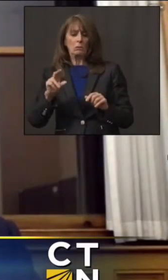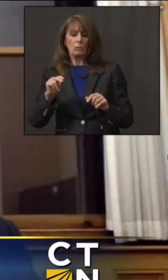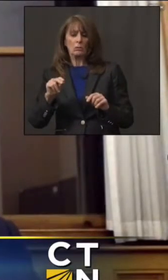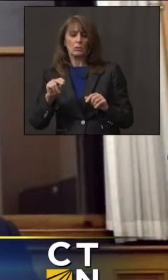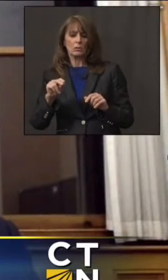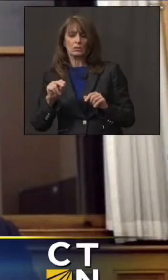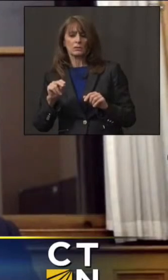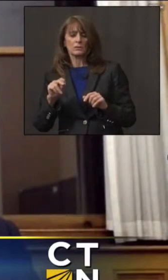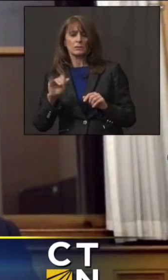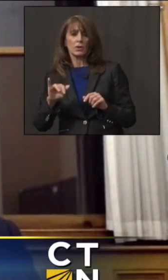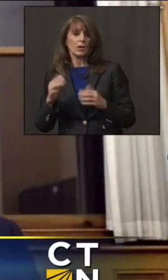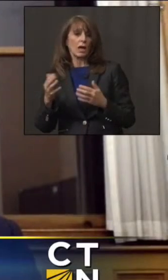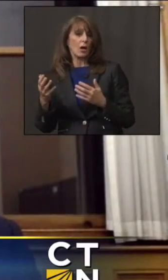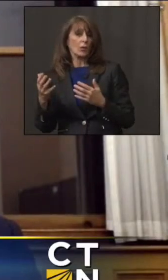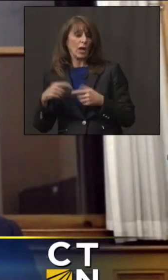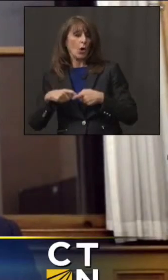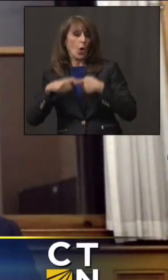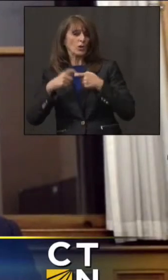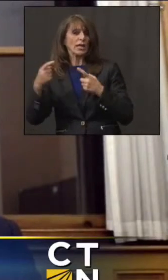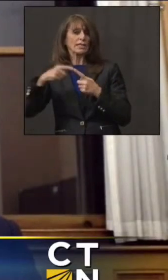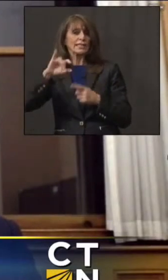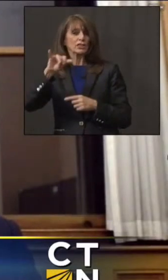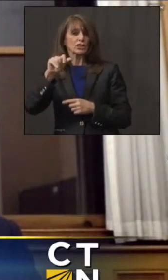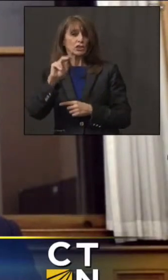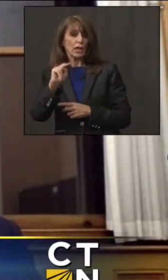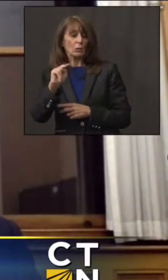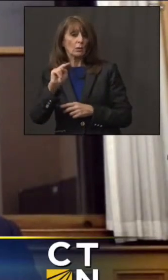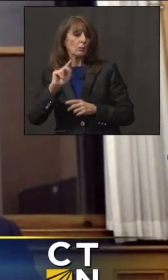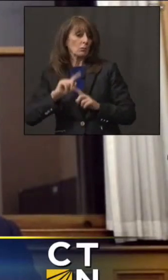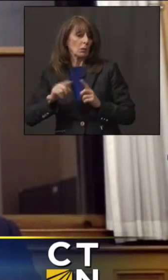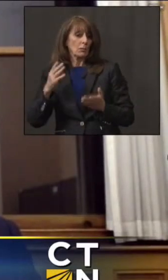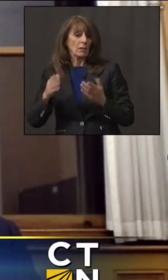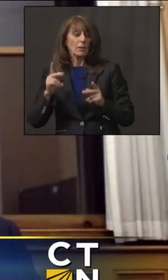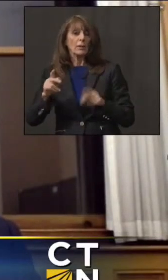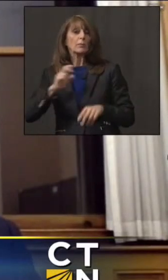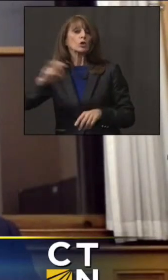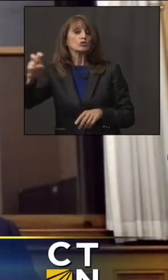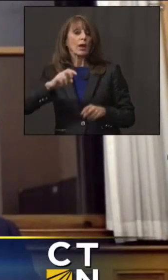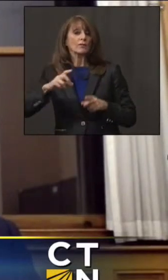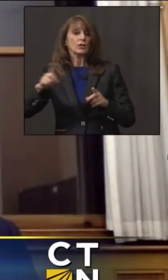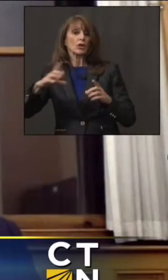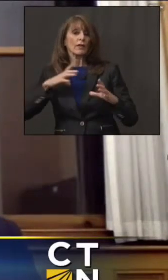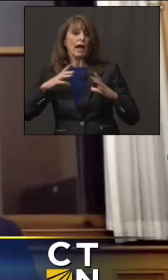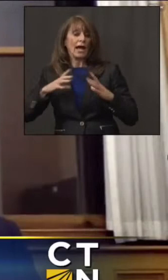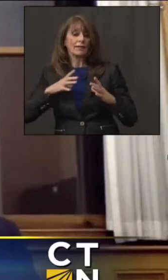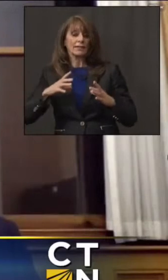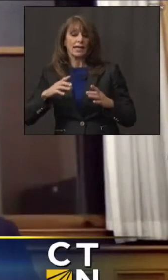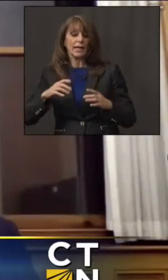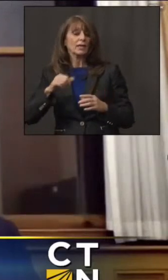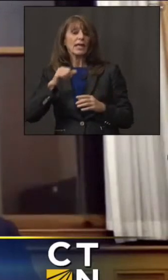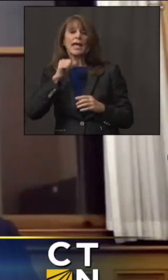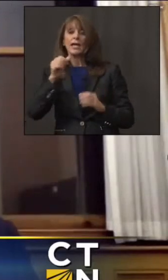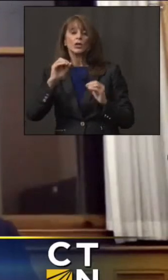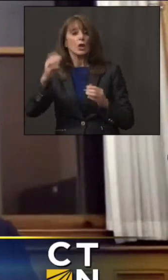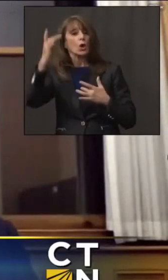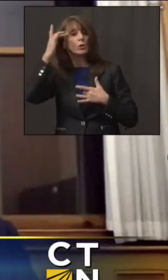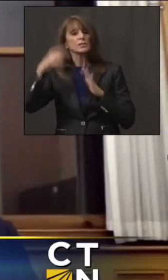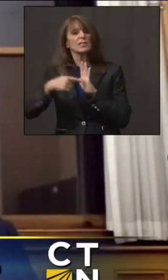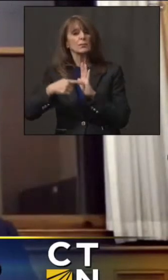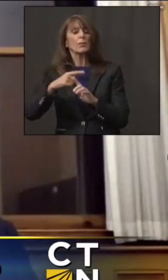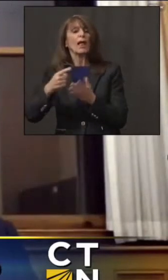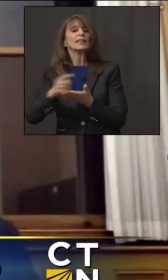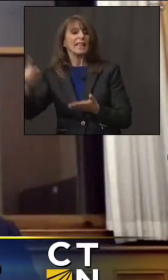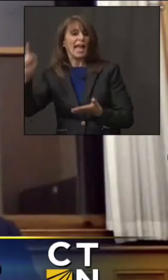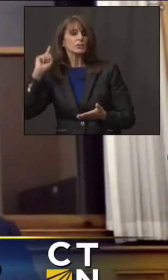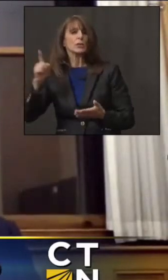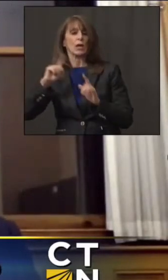pauses until January. But certainly it's possible as well that a lot of people traveling for the holidays who weren't sick, weren't symptomatic, got tested last week as well.